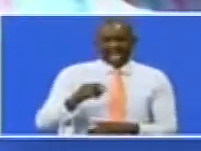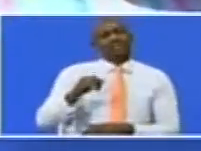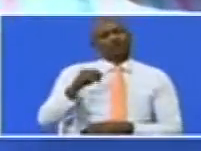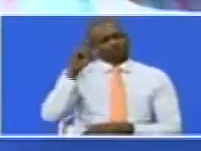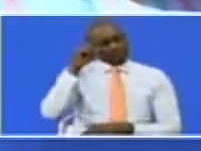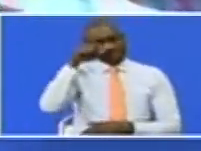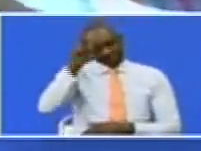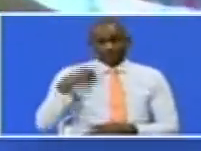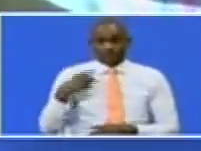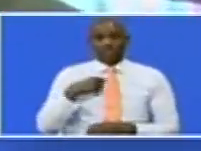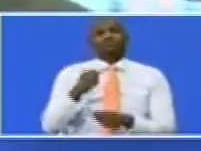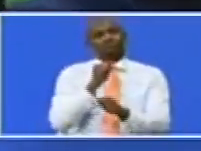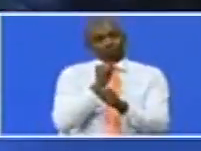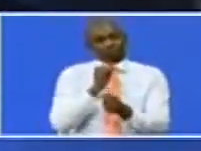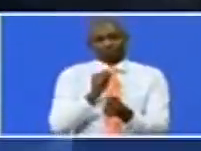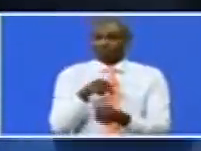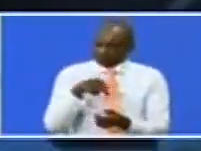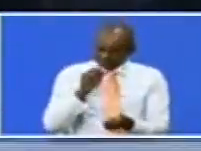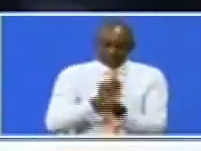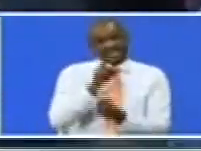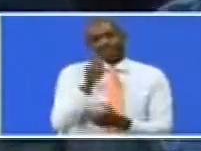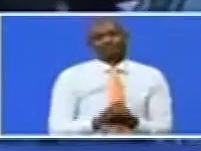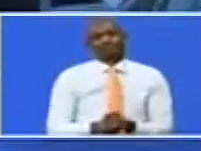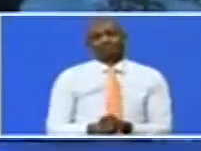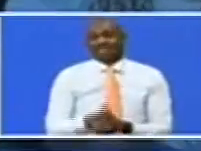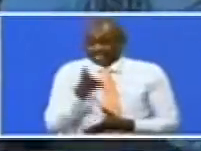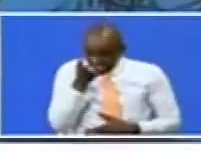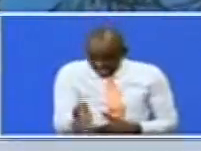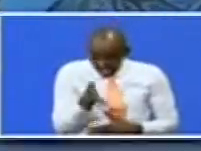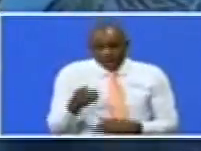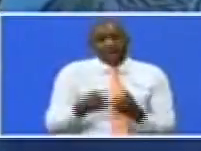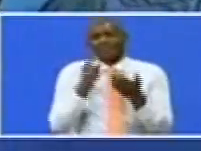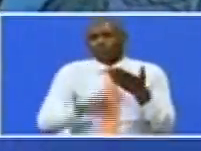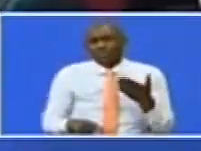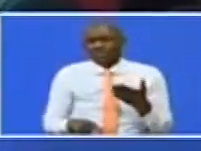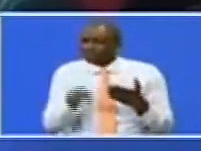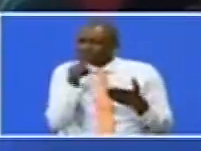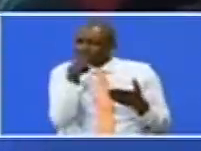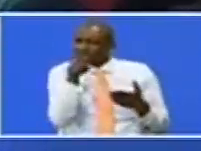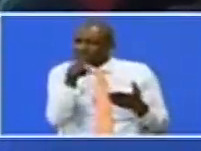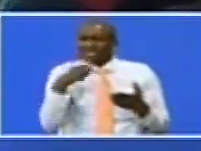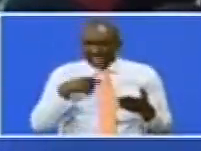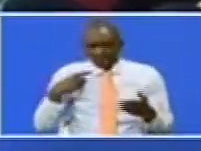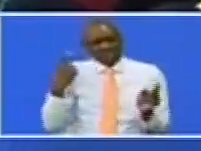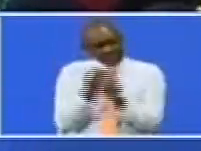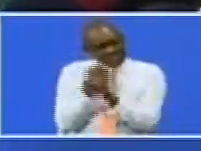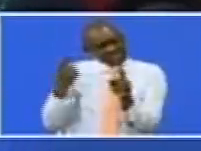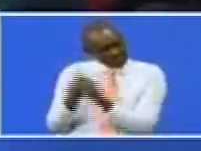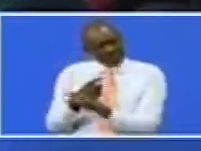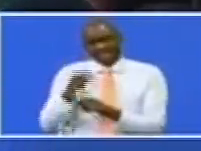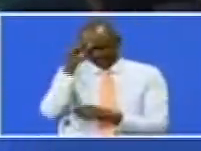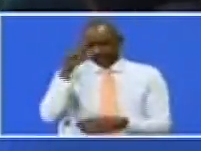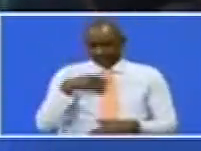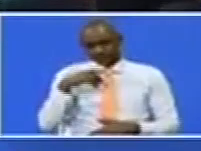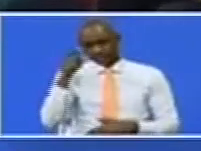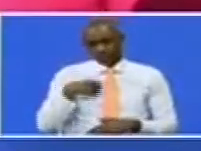tutamlinda wenyewe. But what is puzzling are a string of inconsistencies that have kept emerging from state officials, with vigilance claiming the